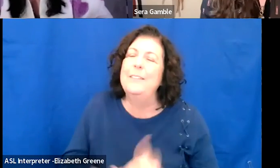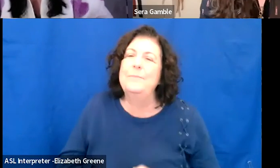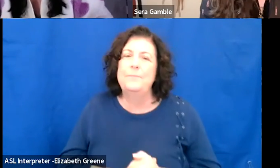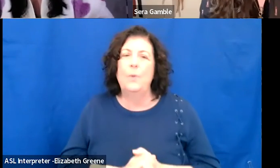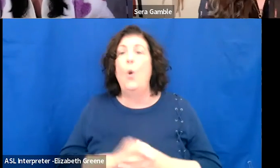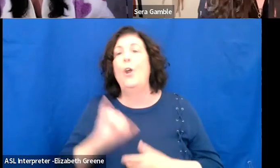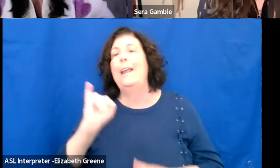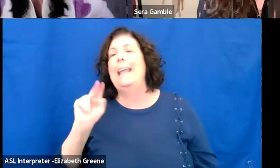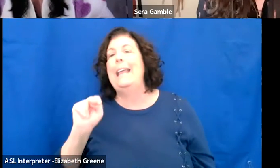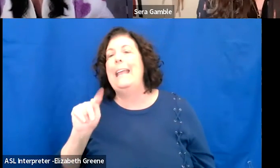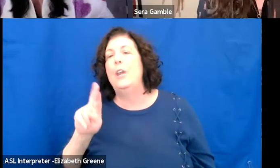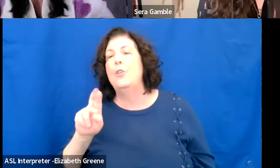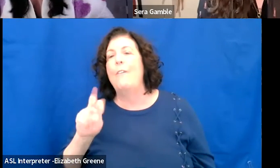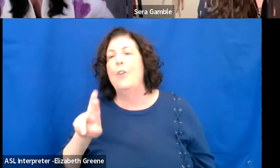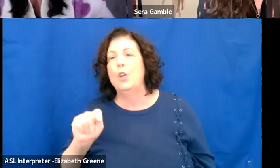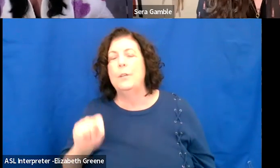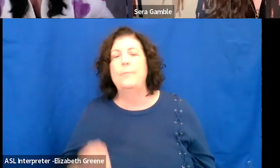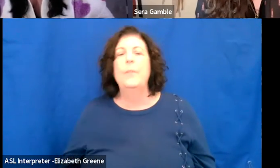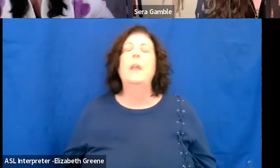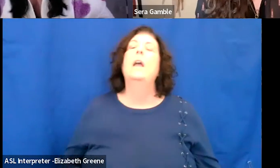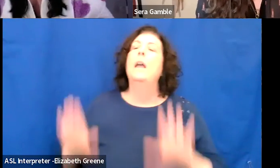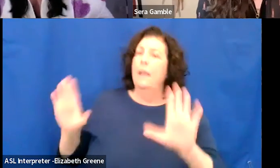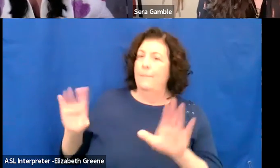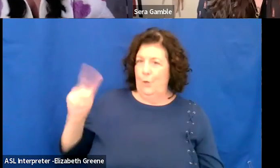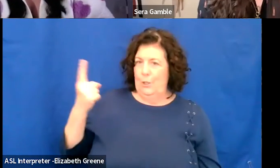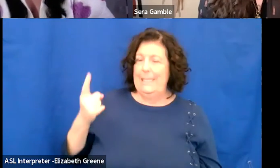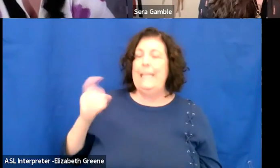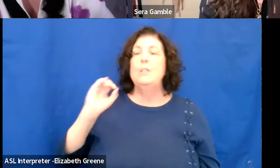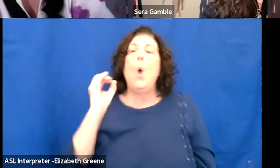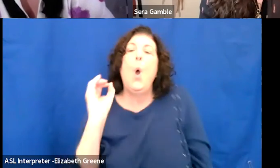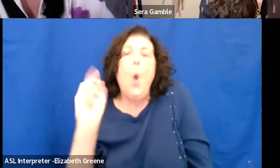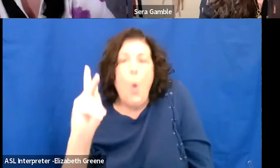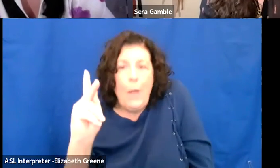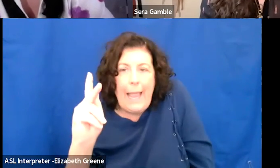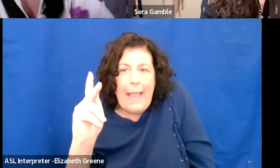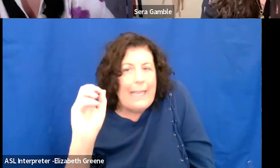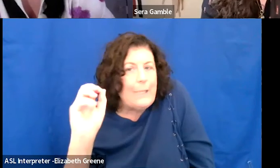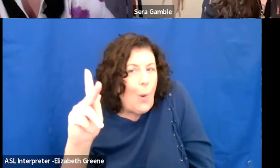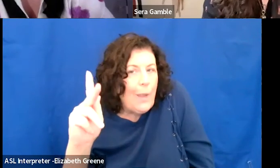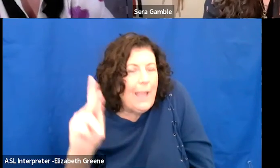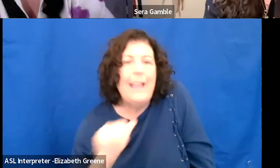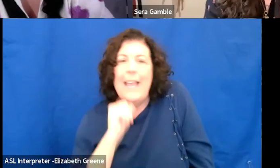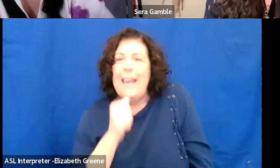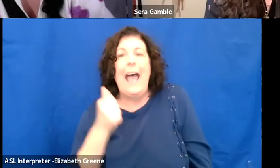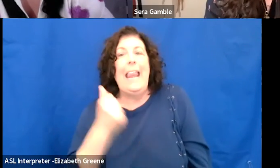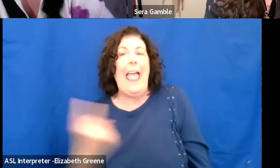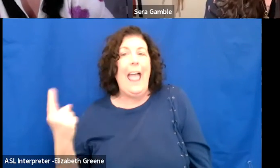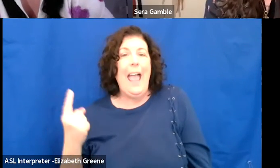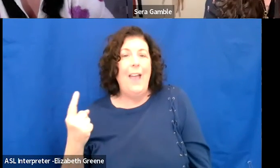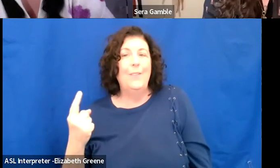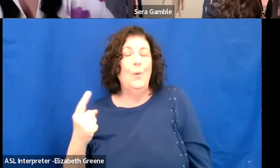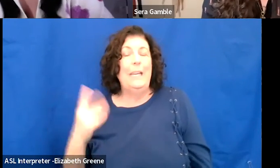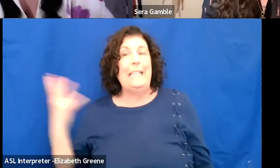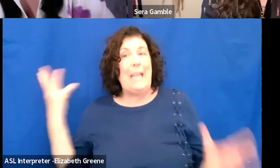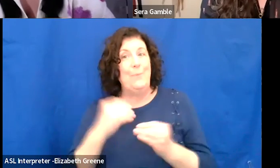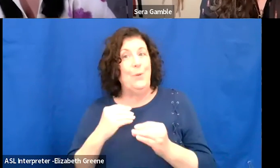It's, first of all, it's okay. Not everybody is also a beautiful and accomplished actress like Gloria, who's going to